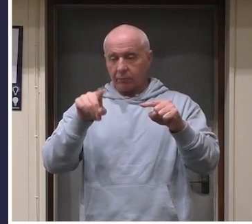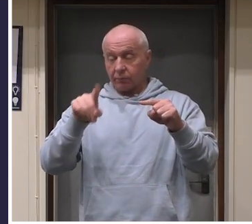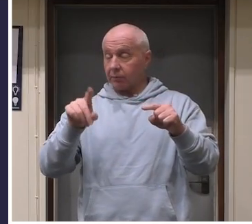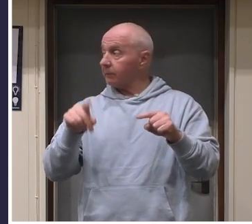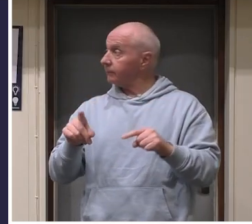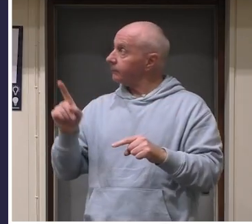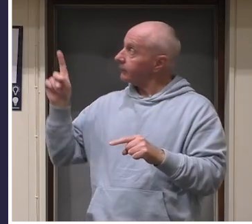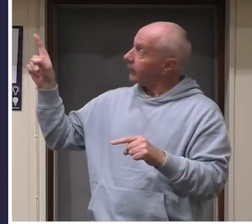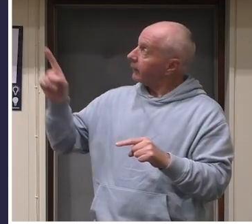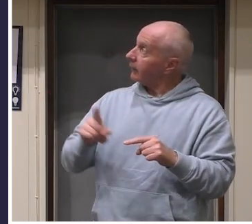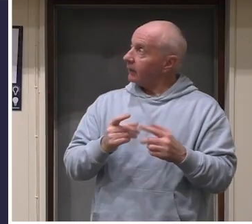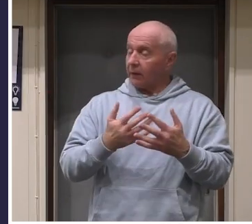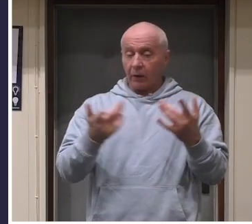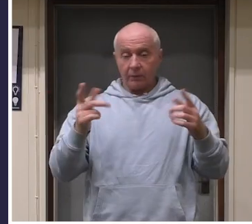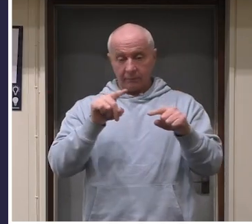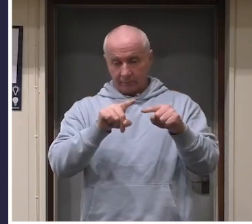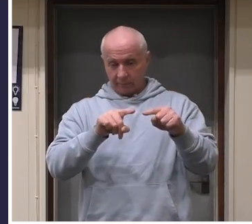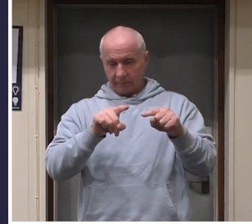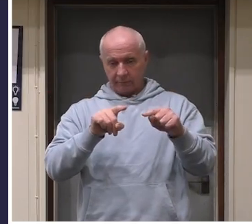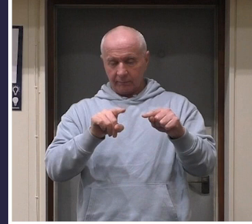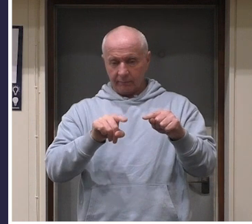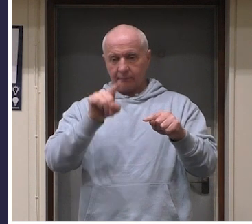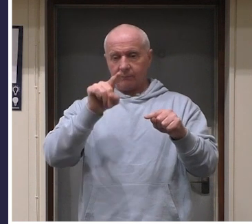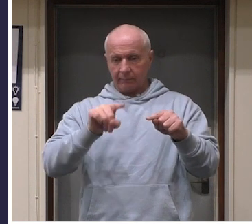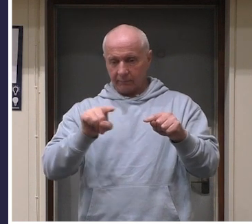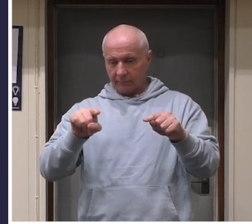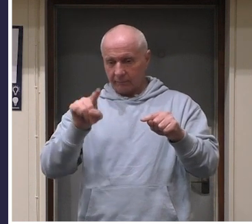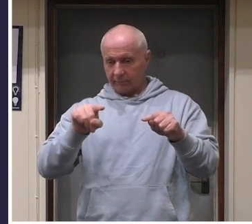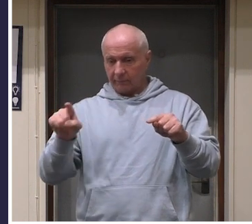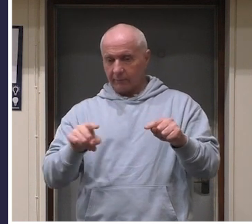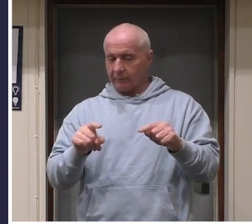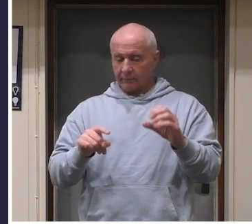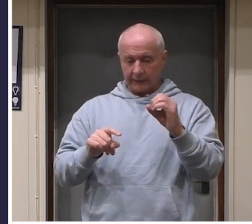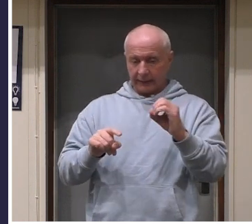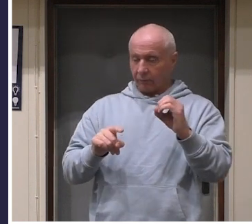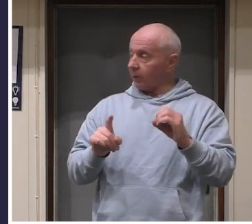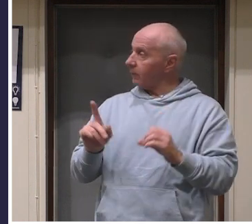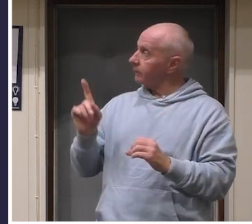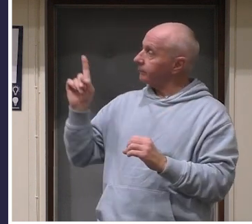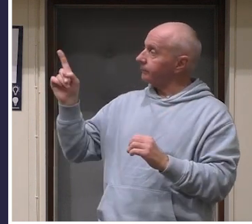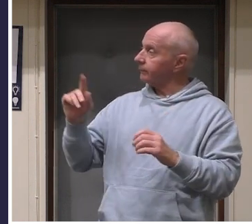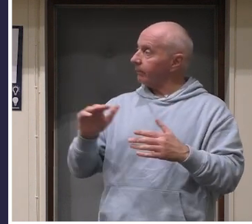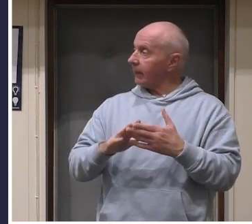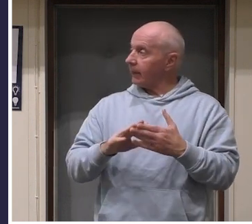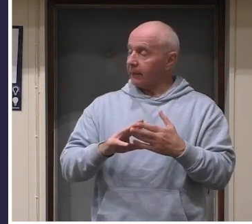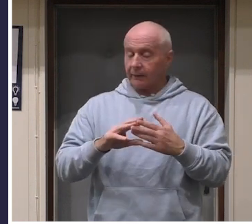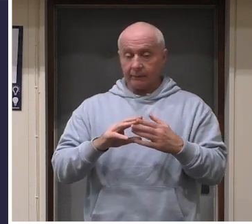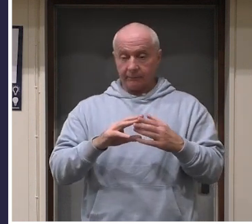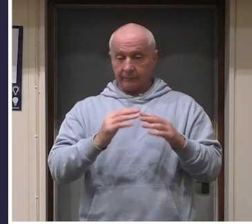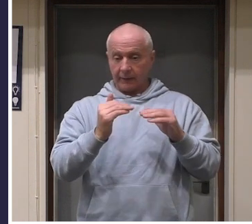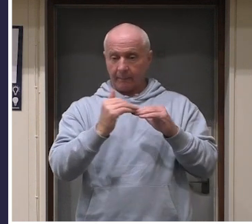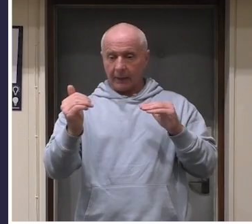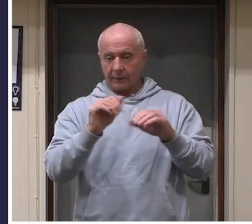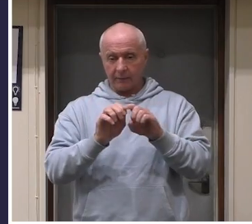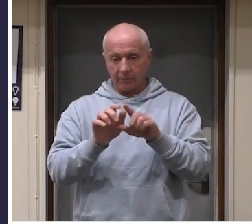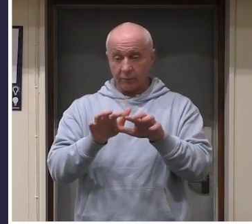see many peaks. You'd see 7 peaks over here, and you would see there's one at 0, which corresponds to all the scattering events in